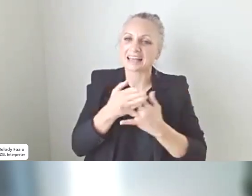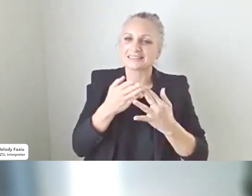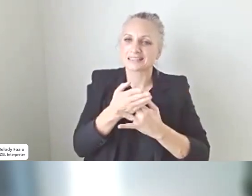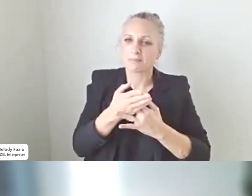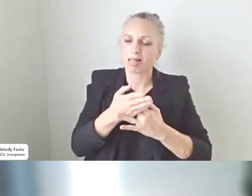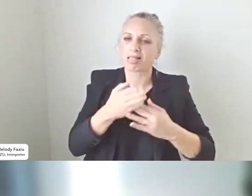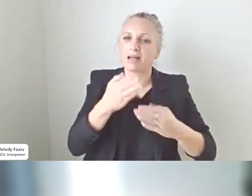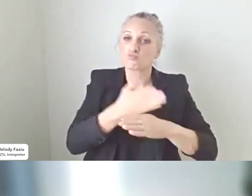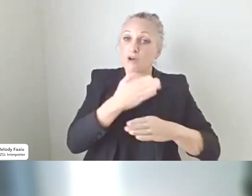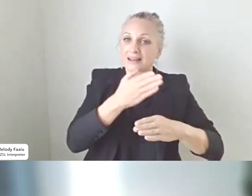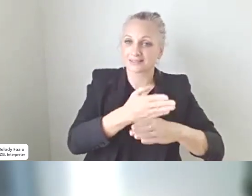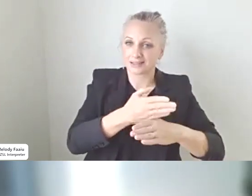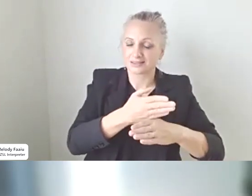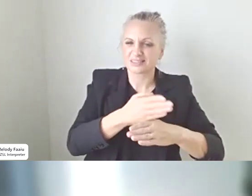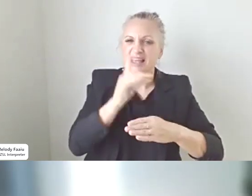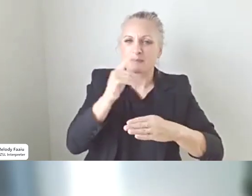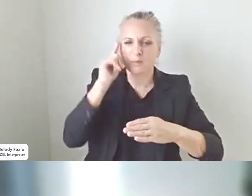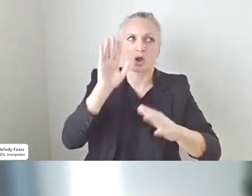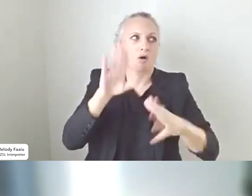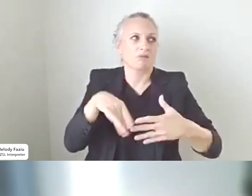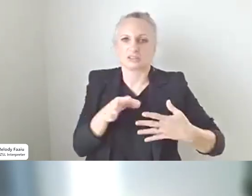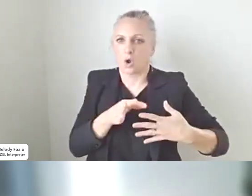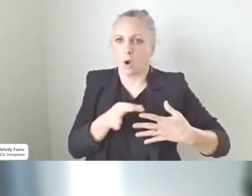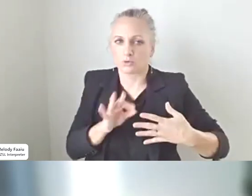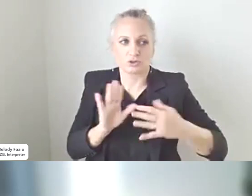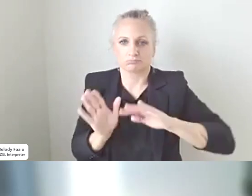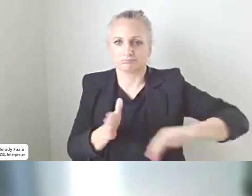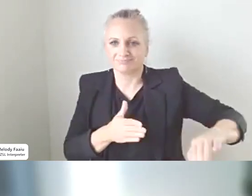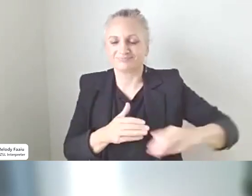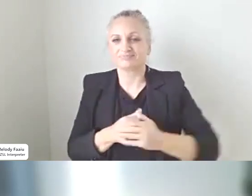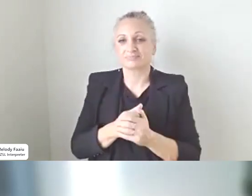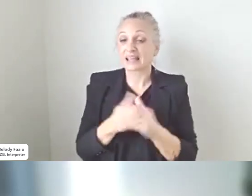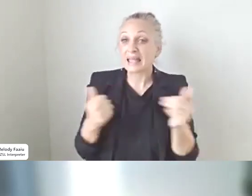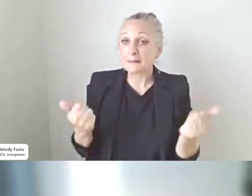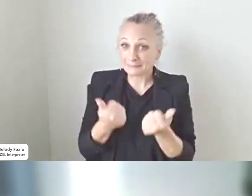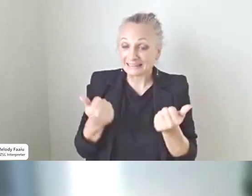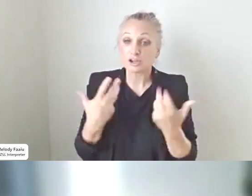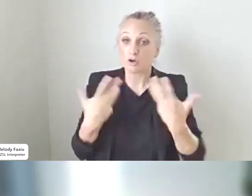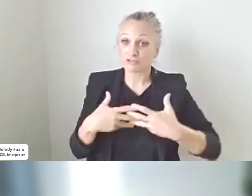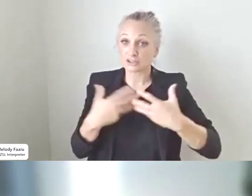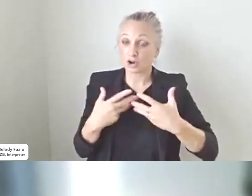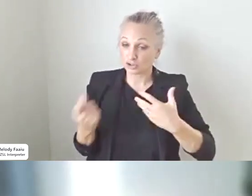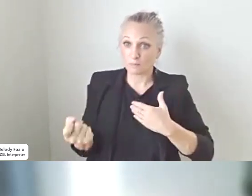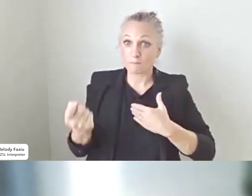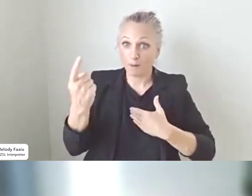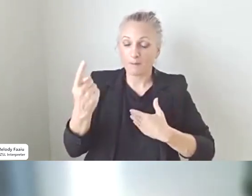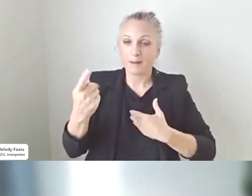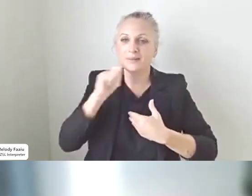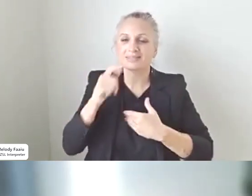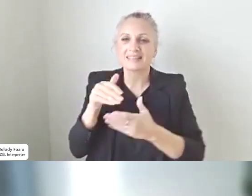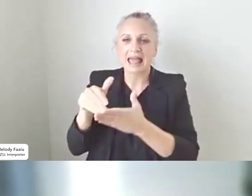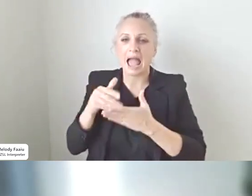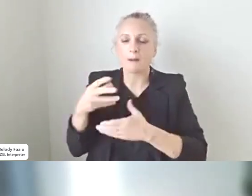a fundamental requirement. There are a lot of technologies that are coming out that support inclusion, AI-powered tools, speech-to-text